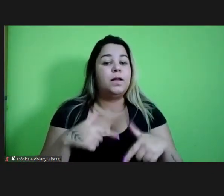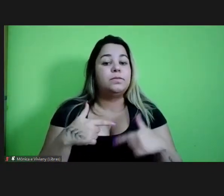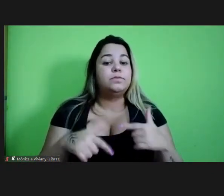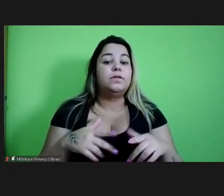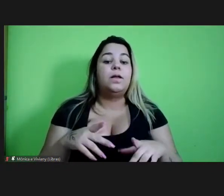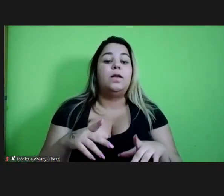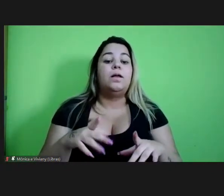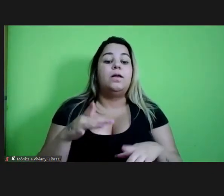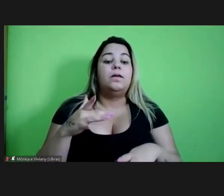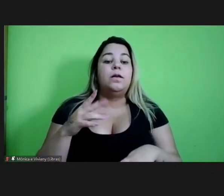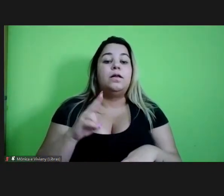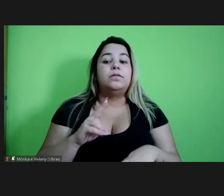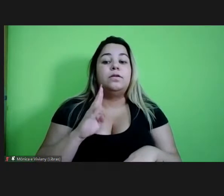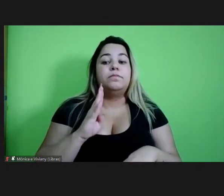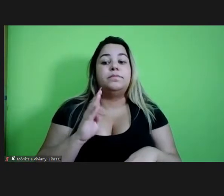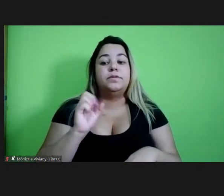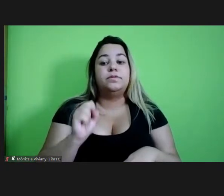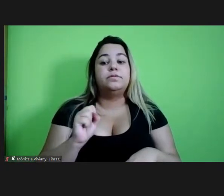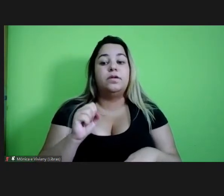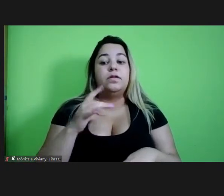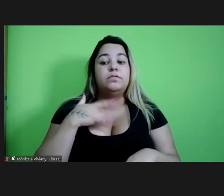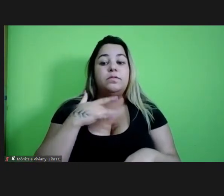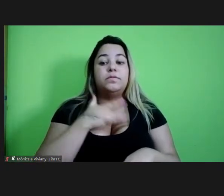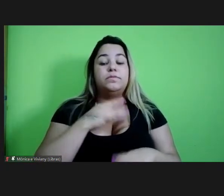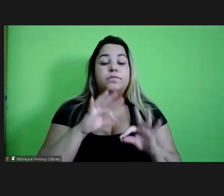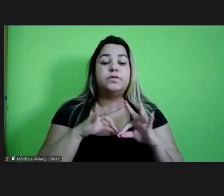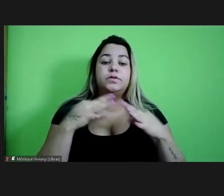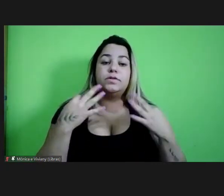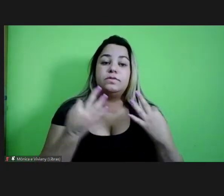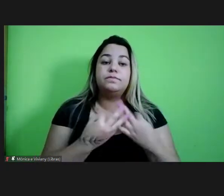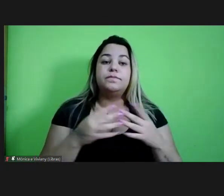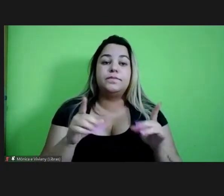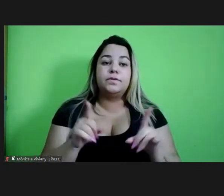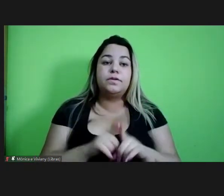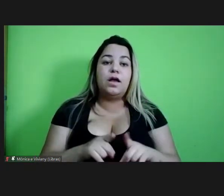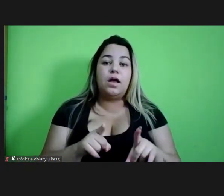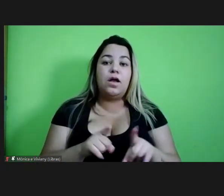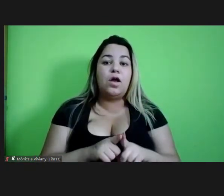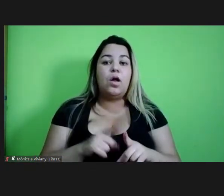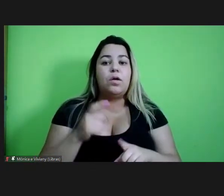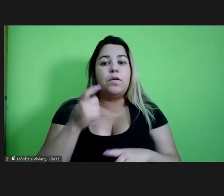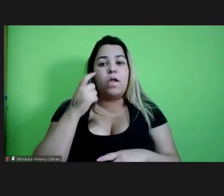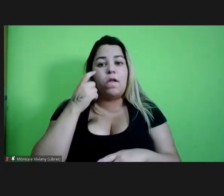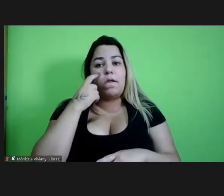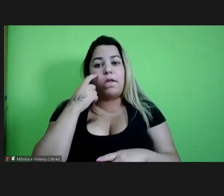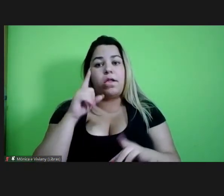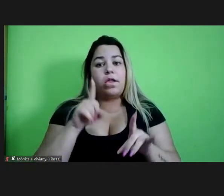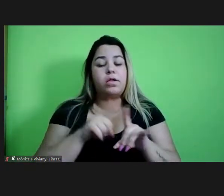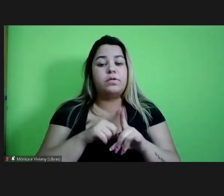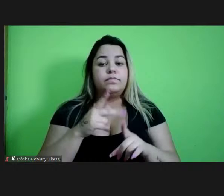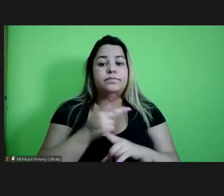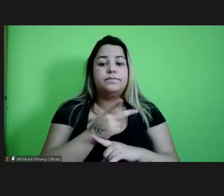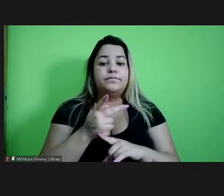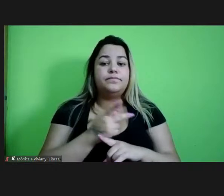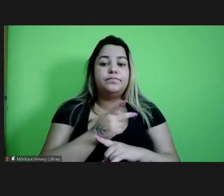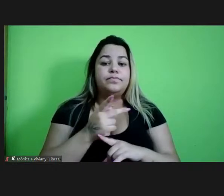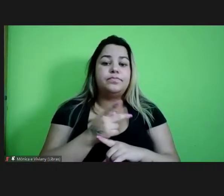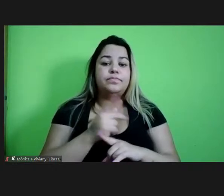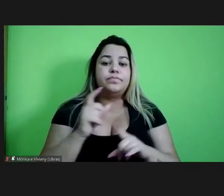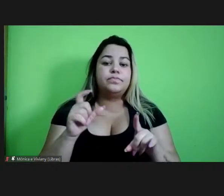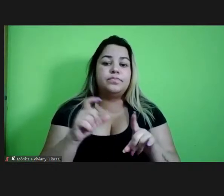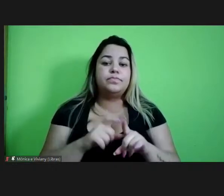team and the unified health system. And from then on, to coordinate this work with